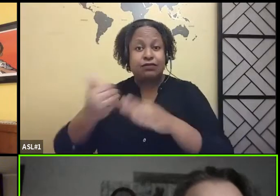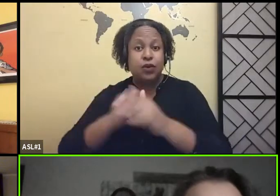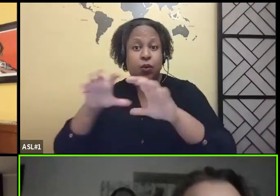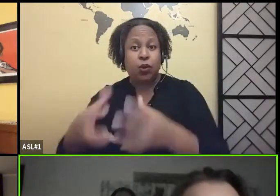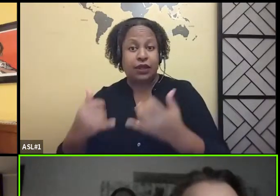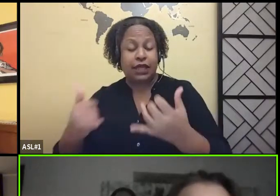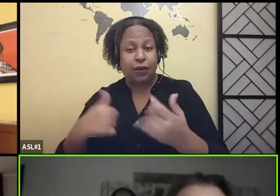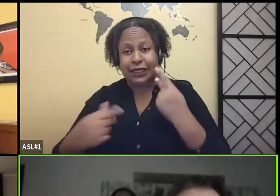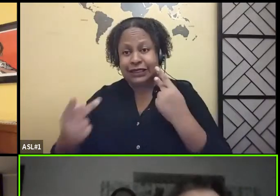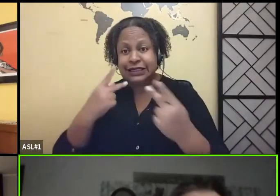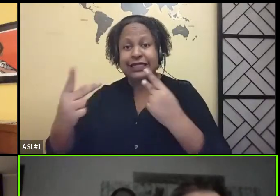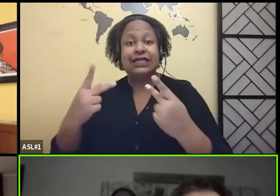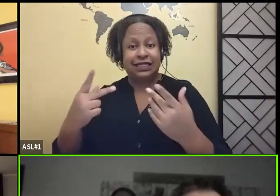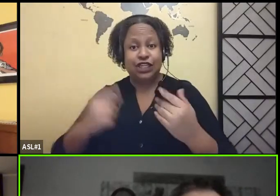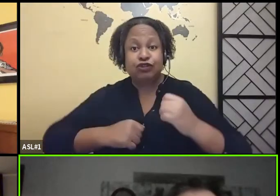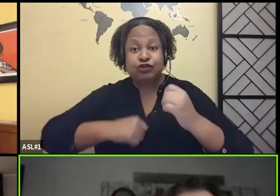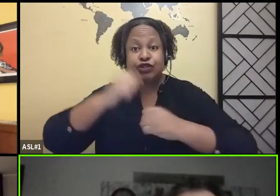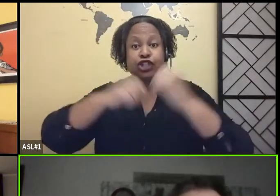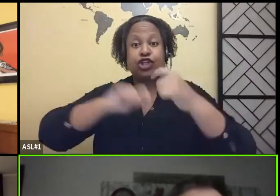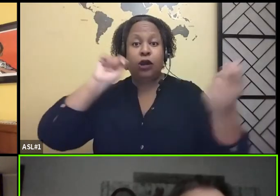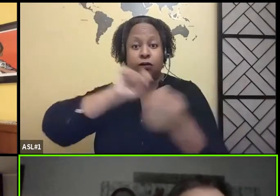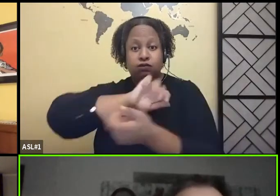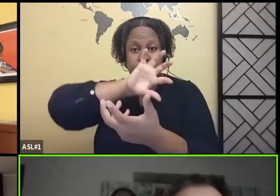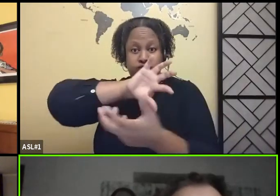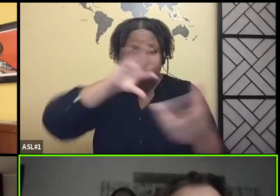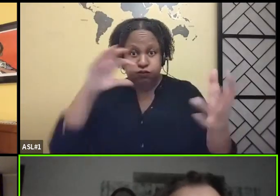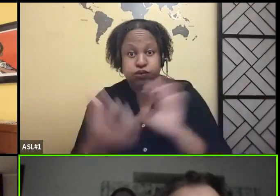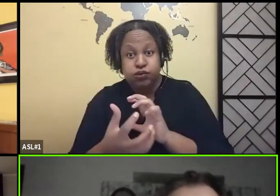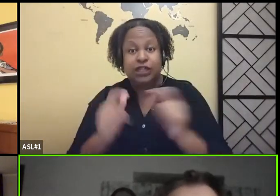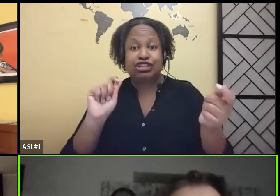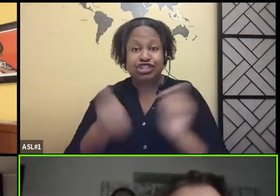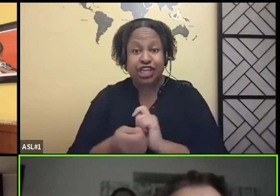is the transformation of infrastructure, because that stuff